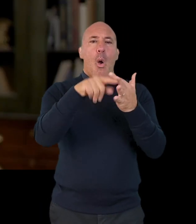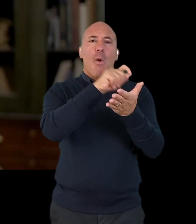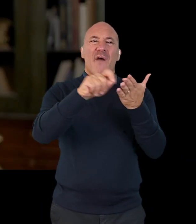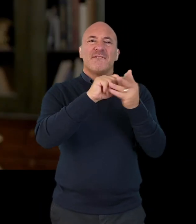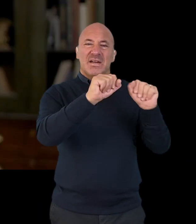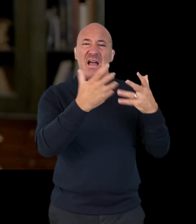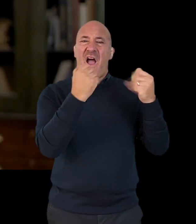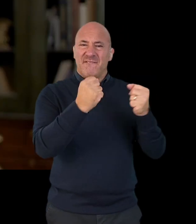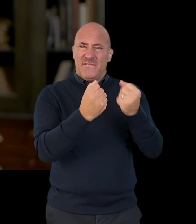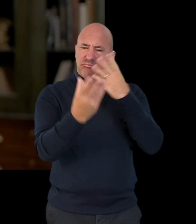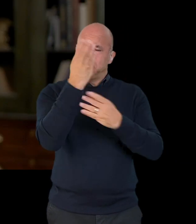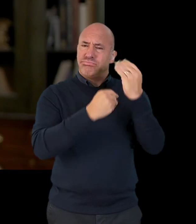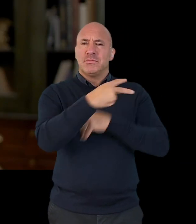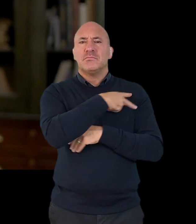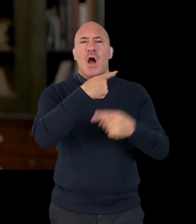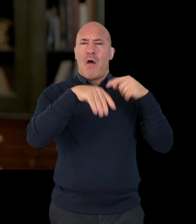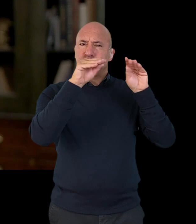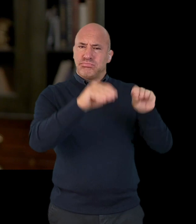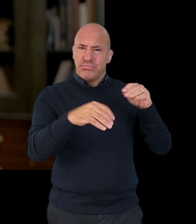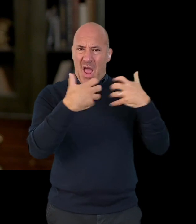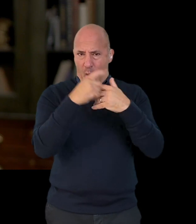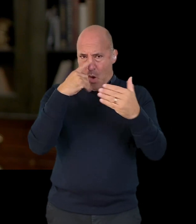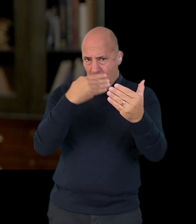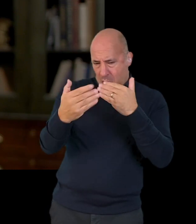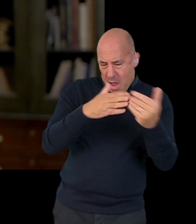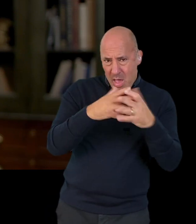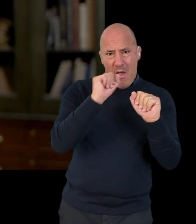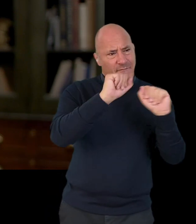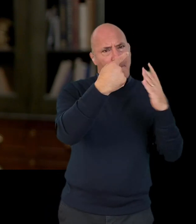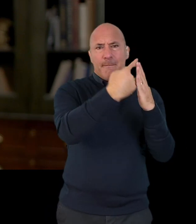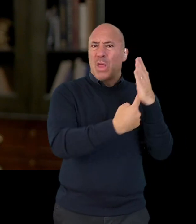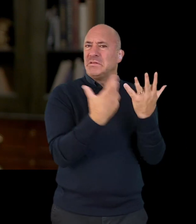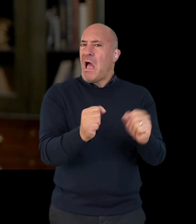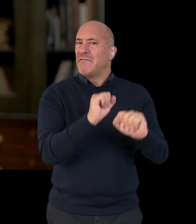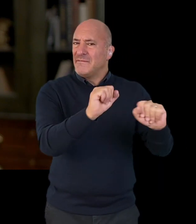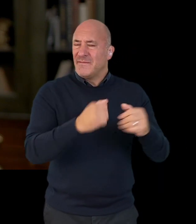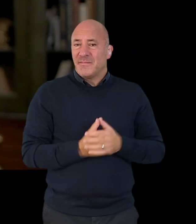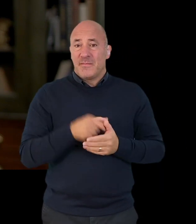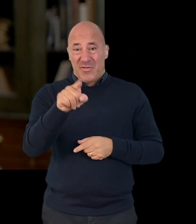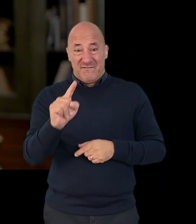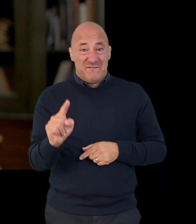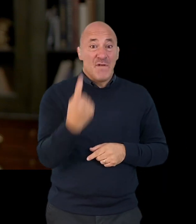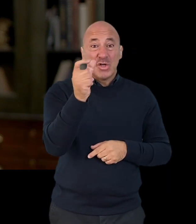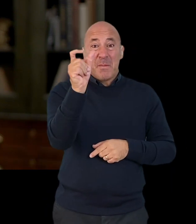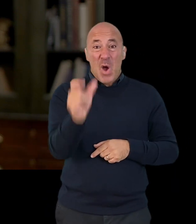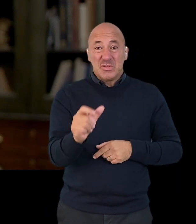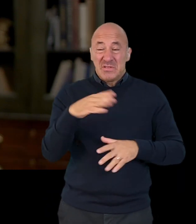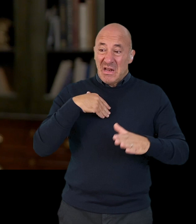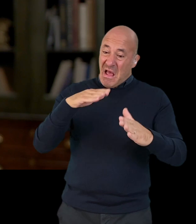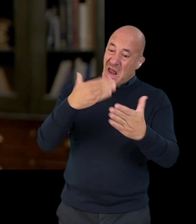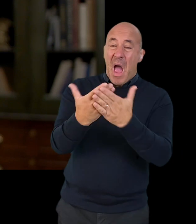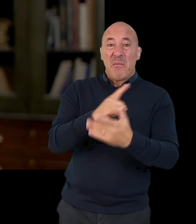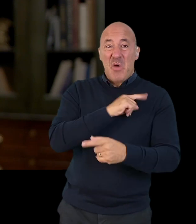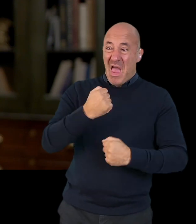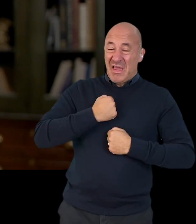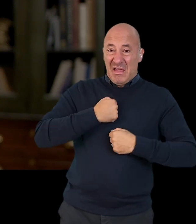training for their staff on how to deal with those asylum claims, and they have policies about it. You're not the first asylum seeker